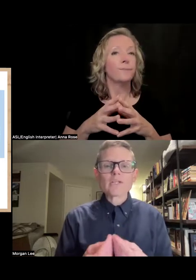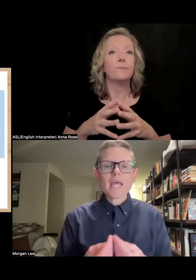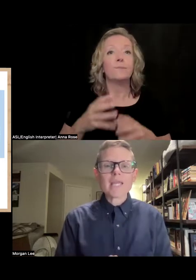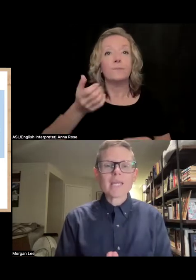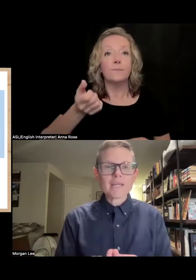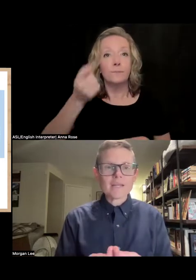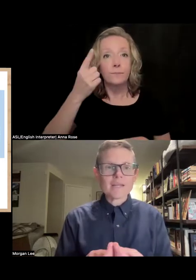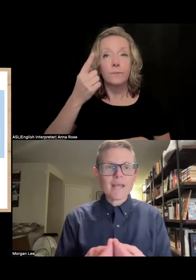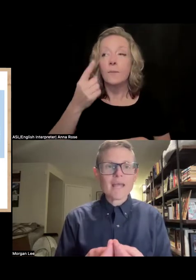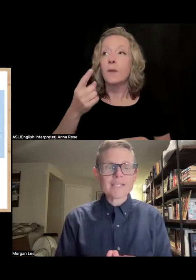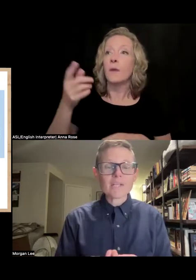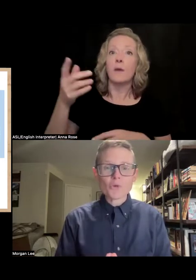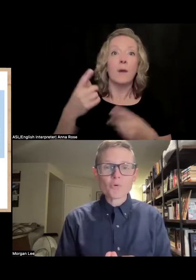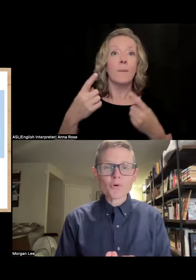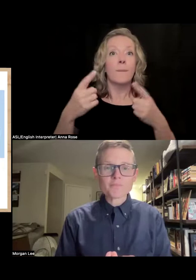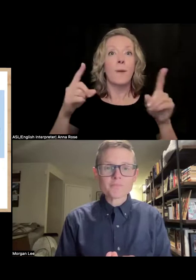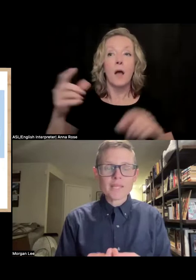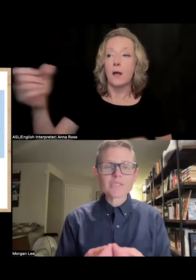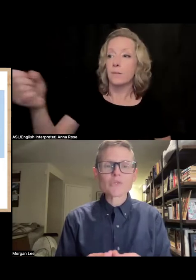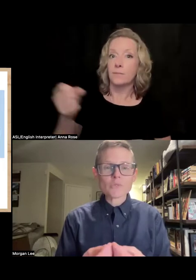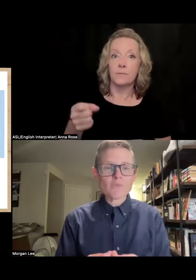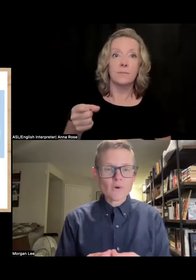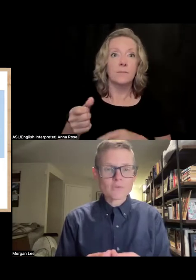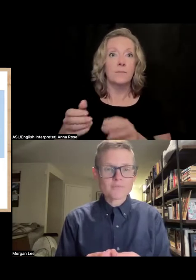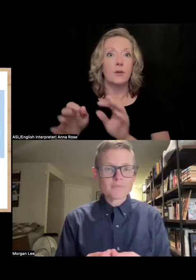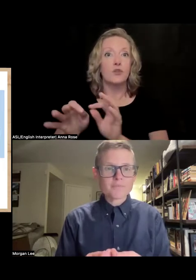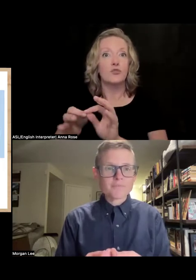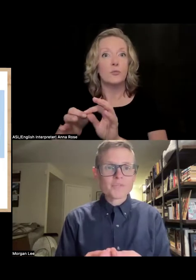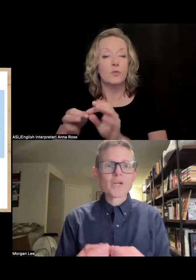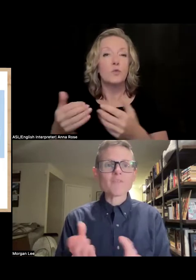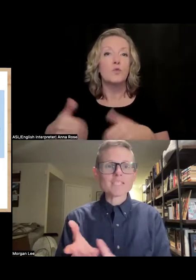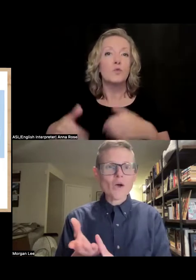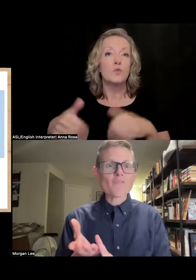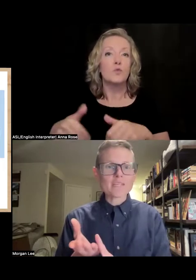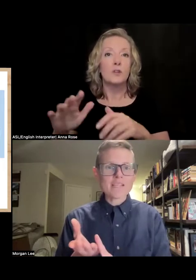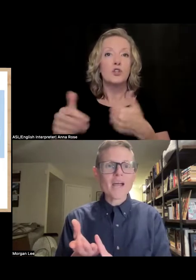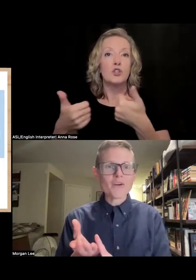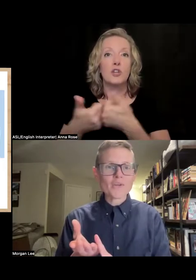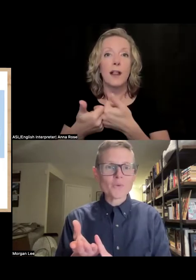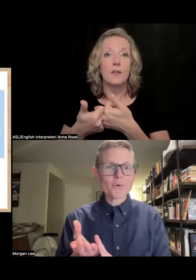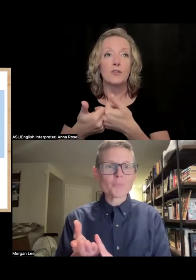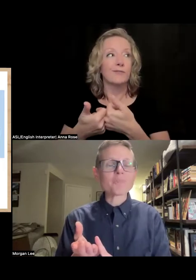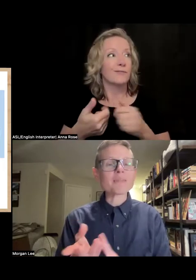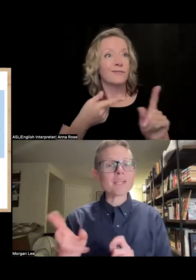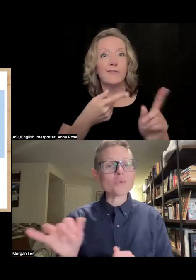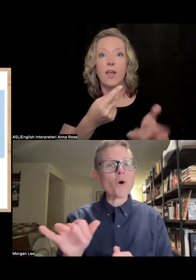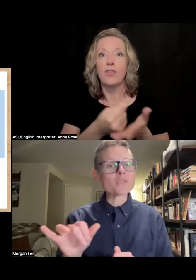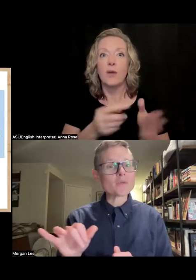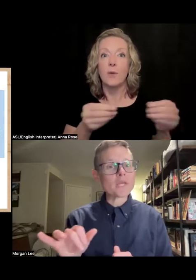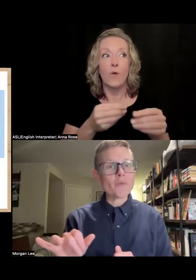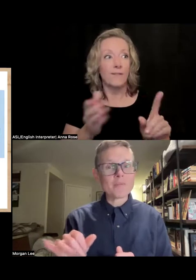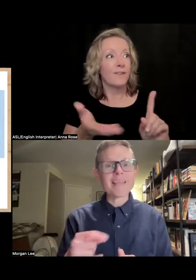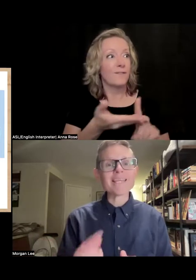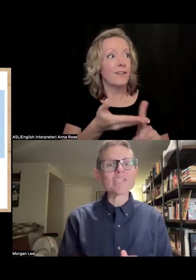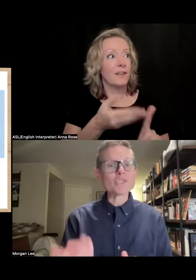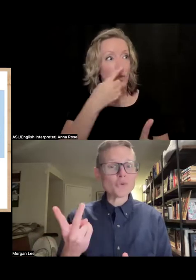required in obtaining an ASL interpreter, it is so difficult to convince the office to hire an interpreter, but then to also